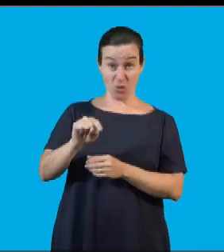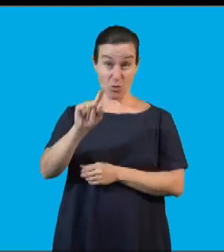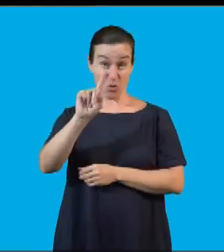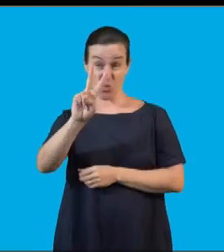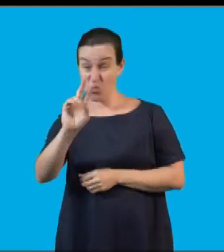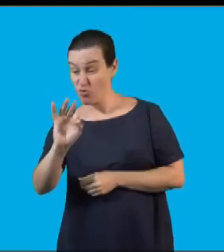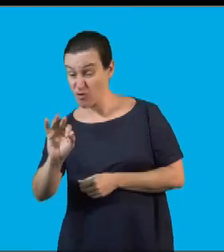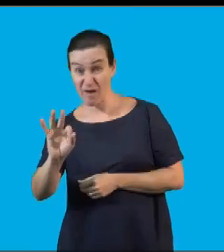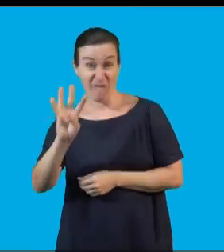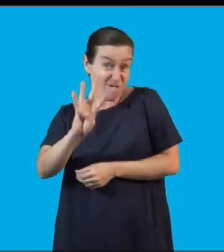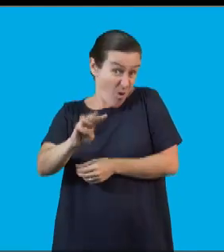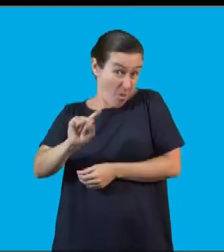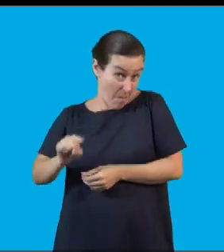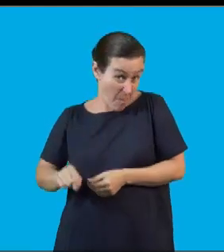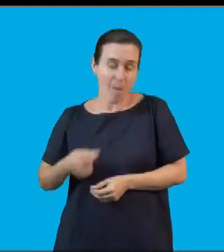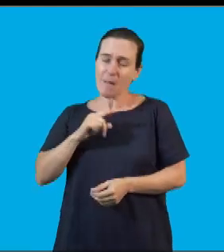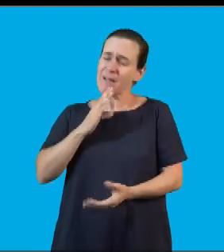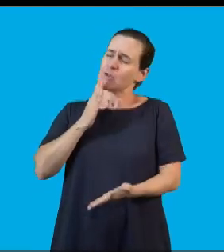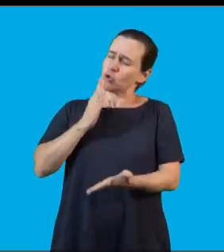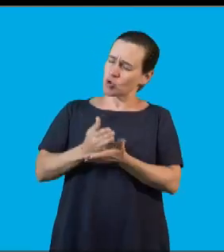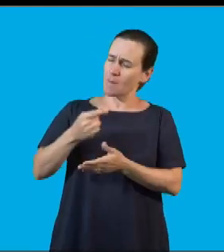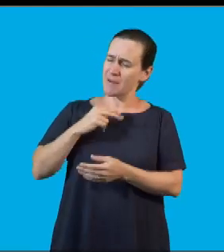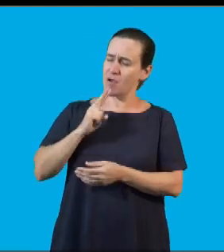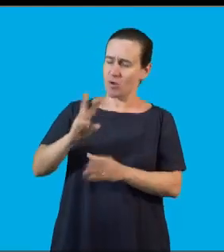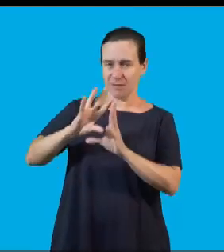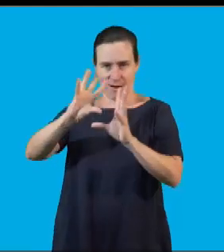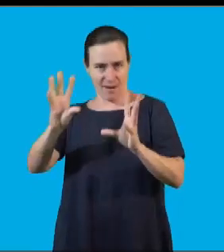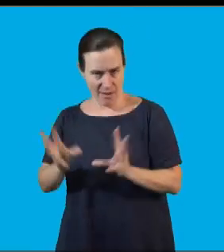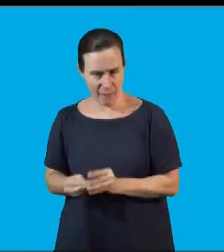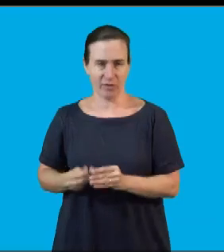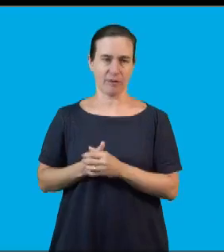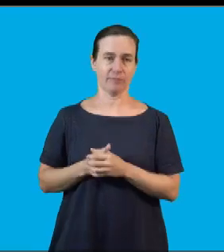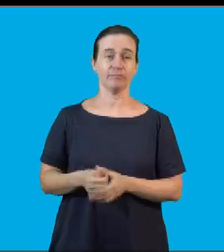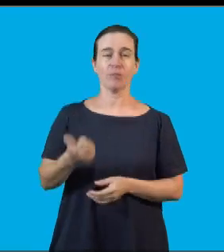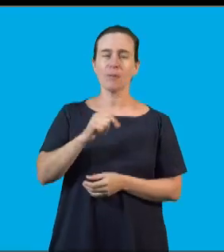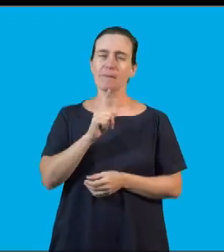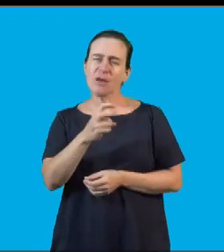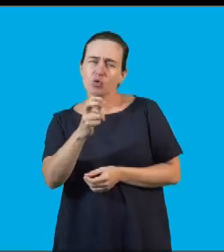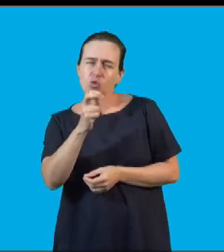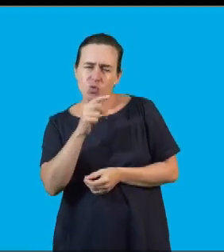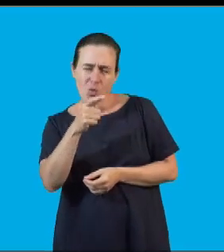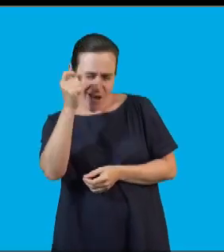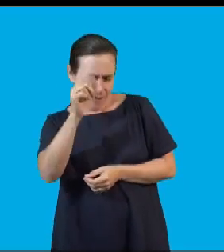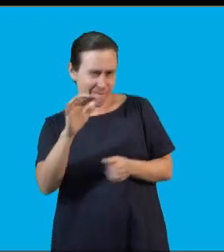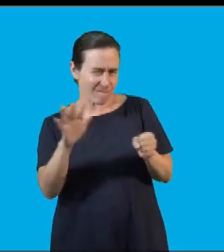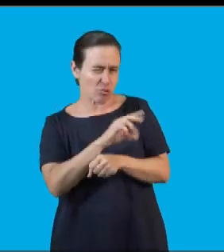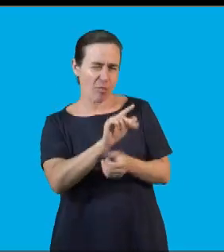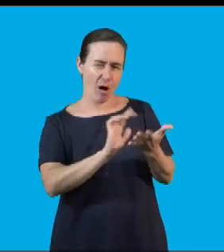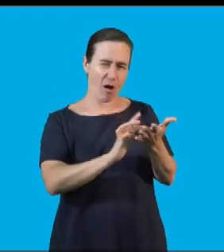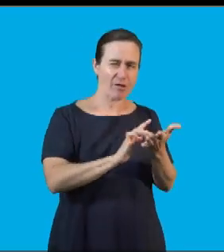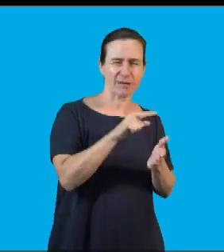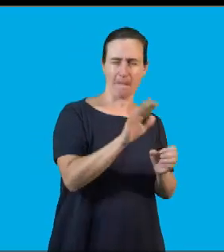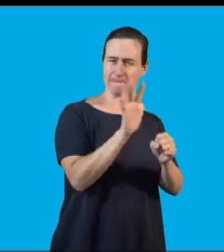even 4, and you must answer all parts of the question. Use context clues. If you don't know a